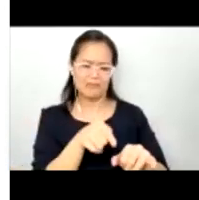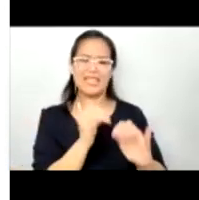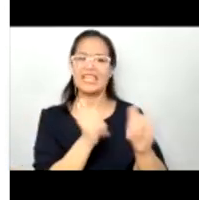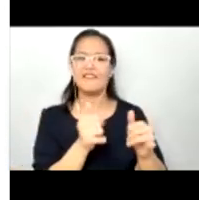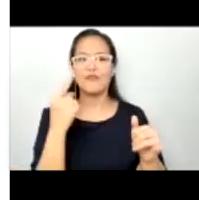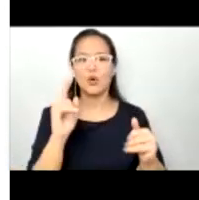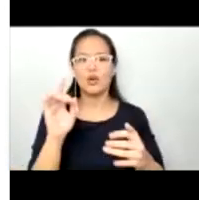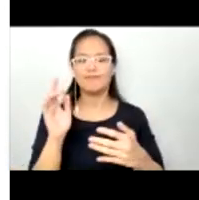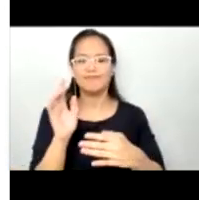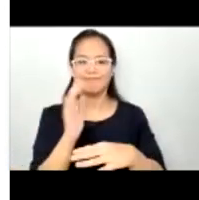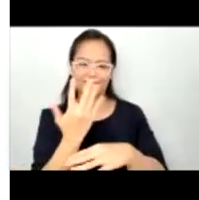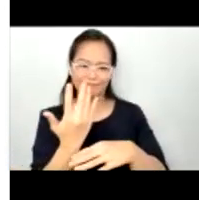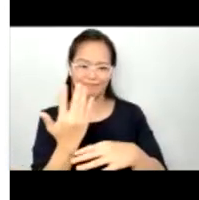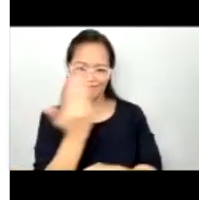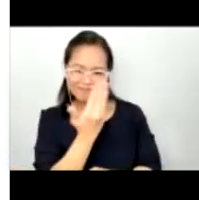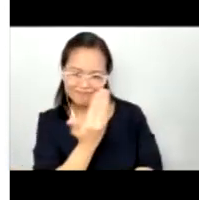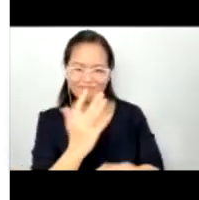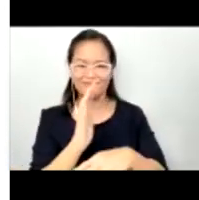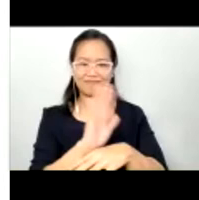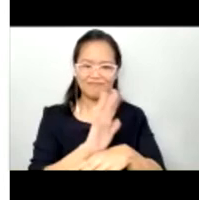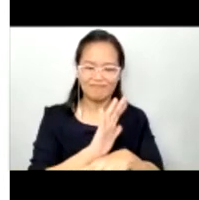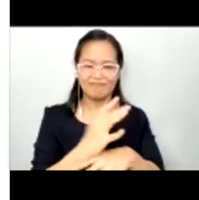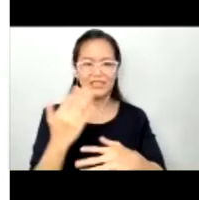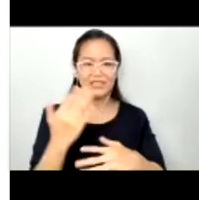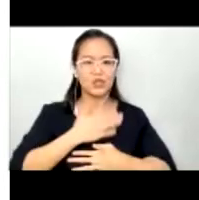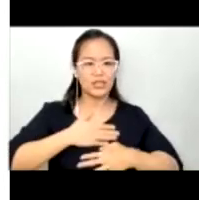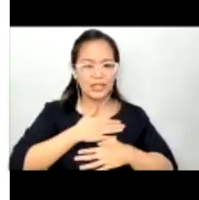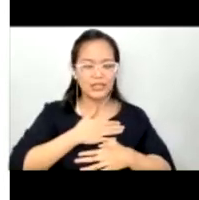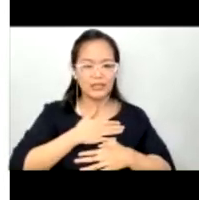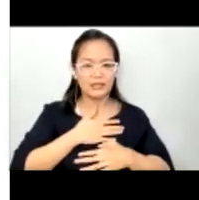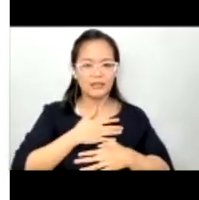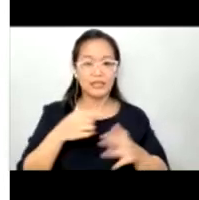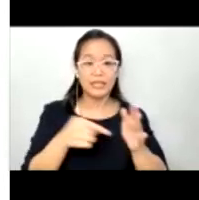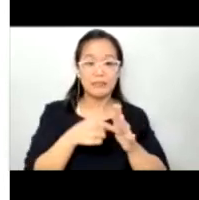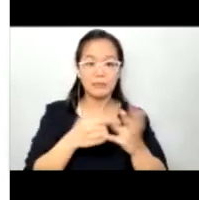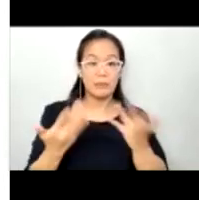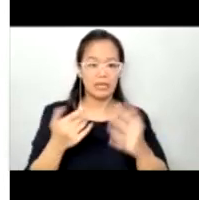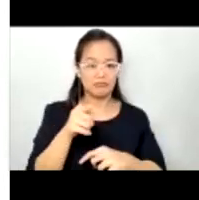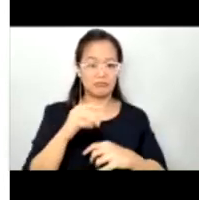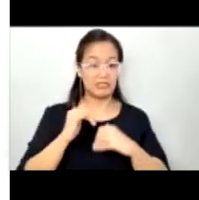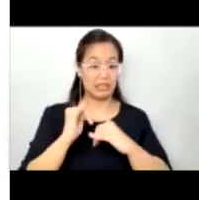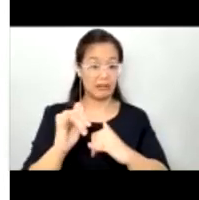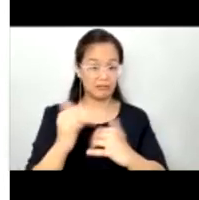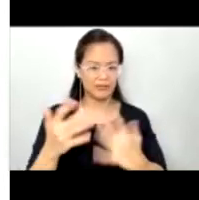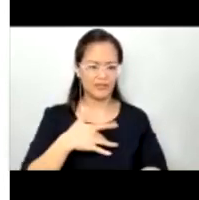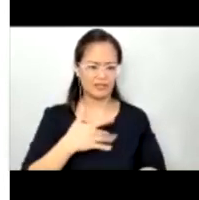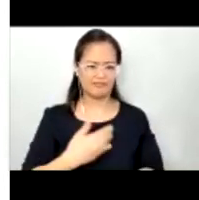for entertainment purposes. And sometimes, I don't know if, like me, you also feel fed up already.